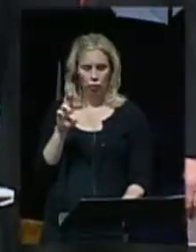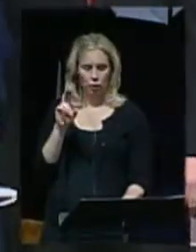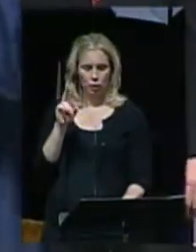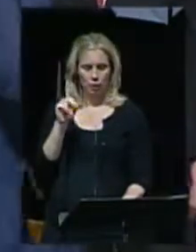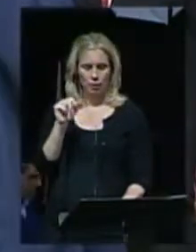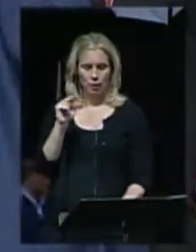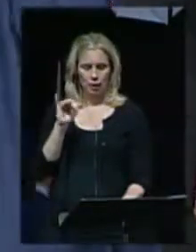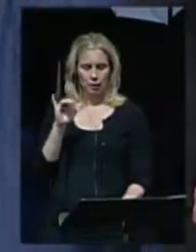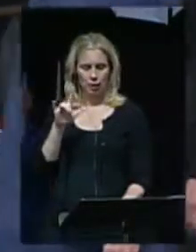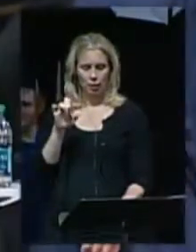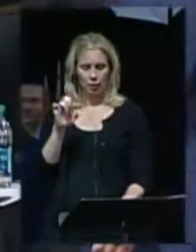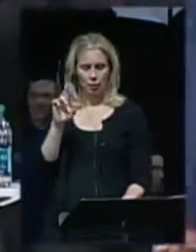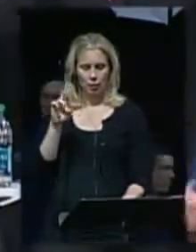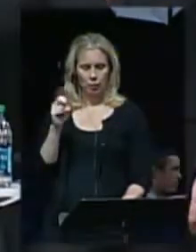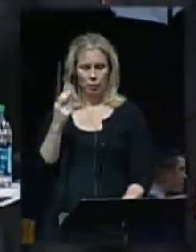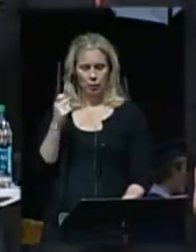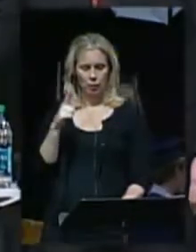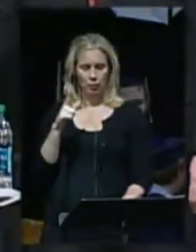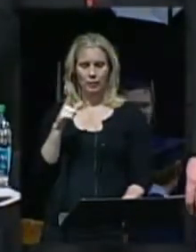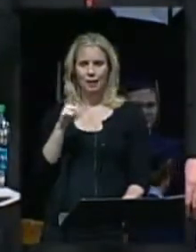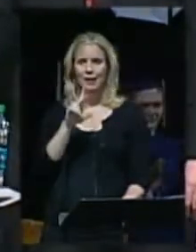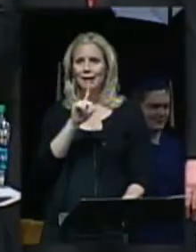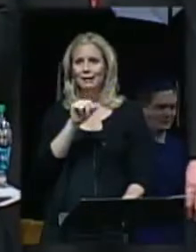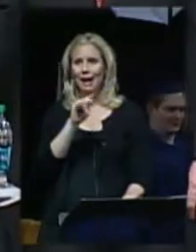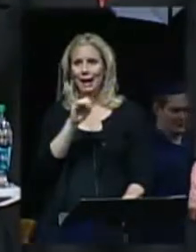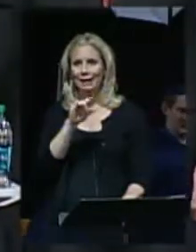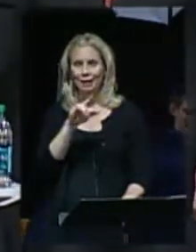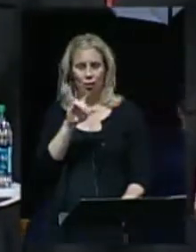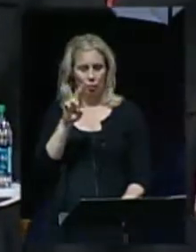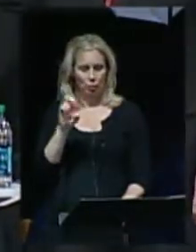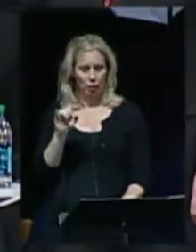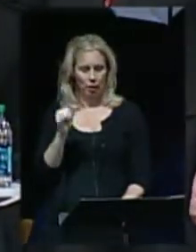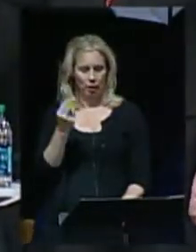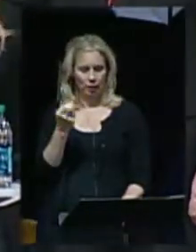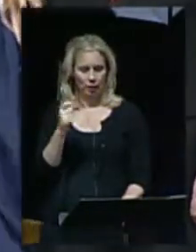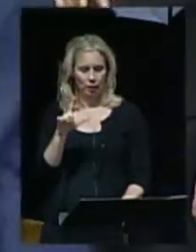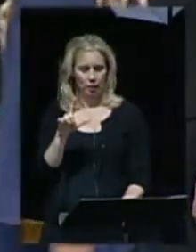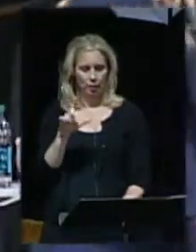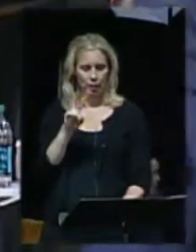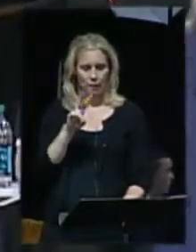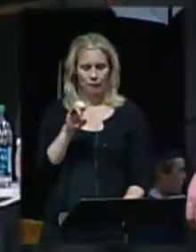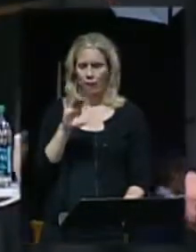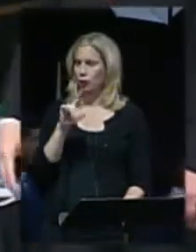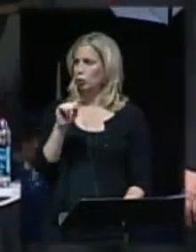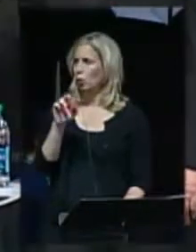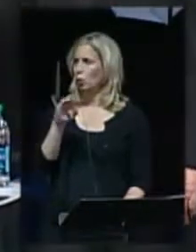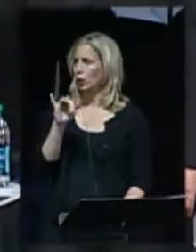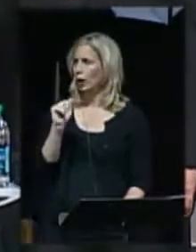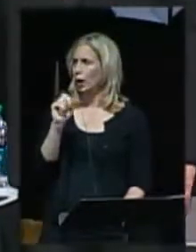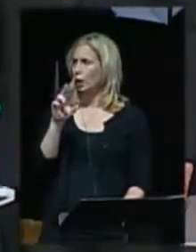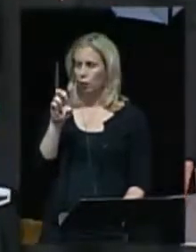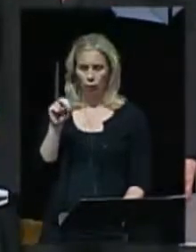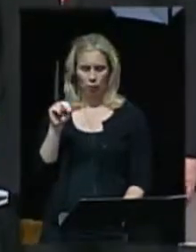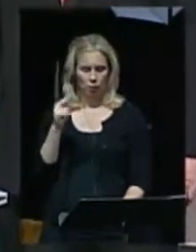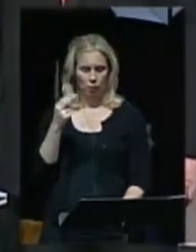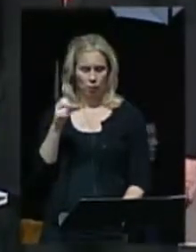Danielle Reichel. Excuse me, Daniel Reichel. Victoria Reinholz.